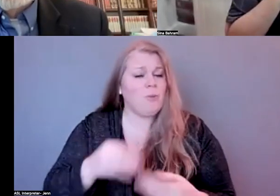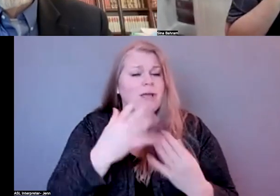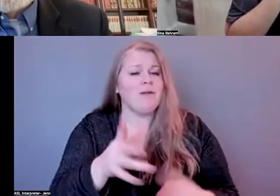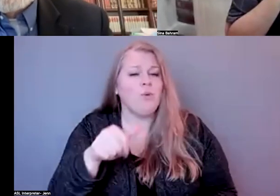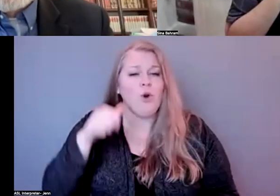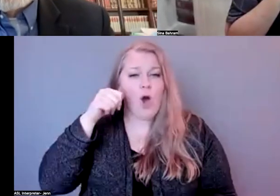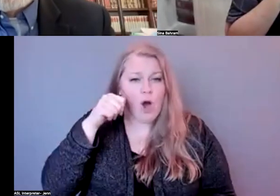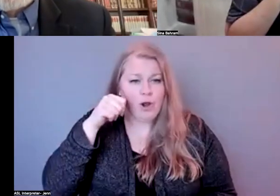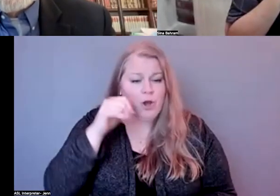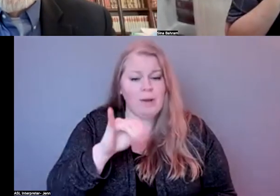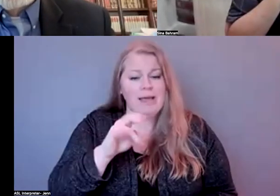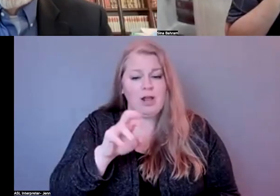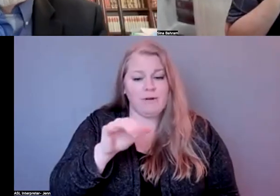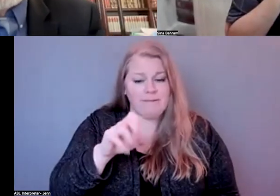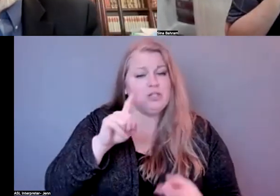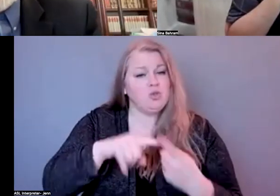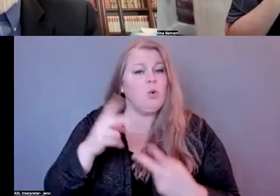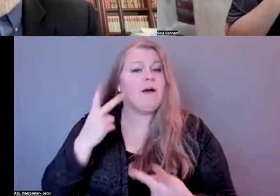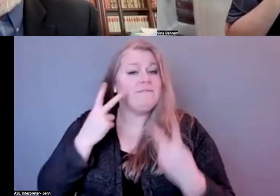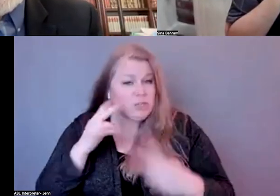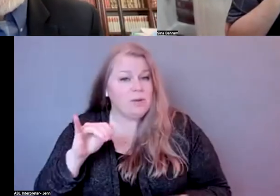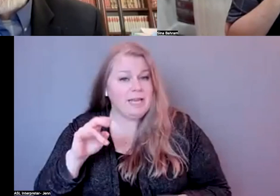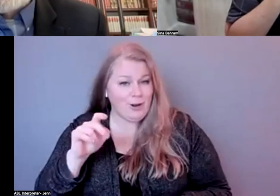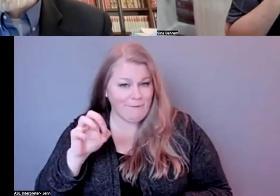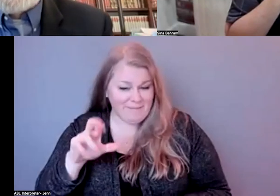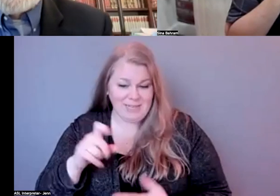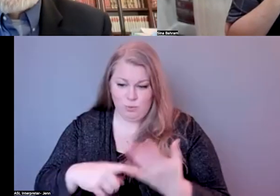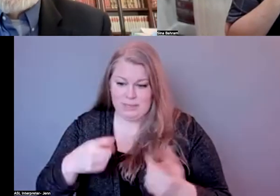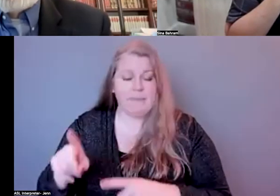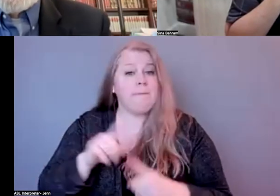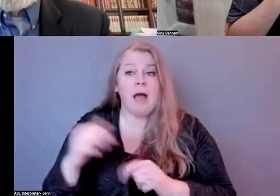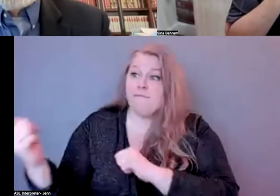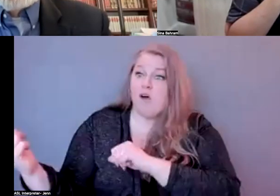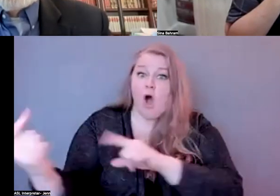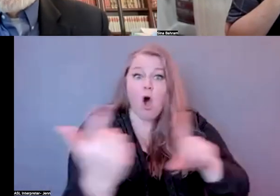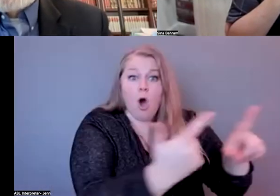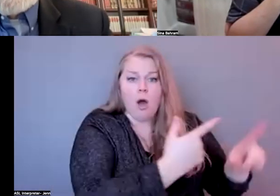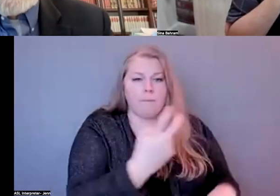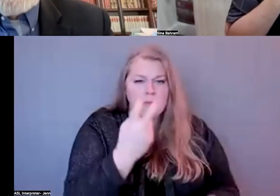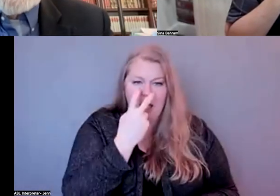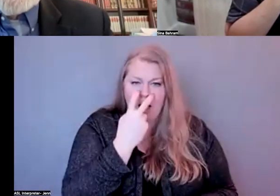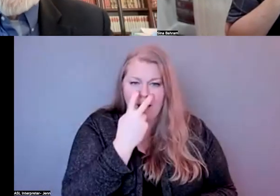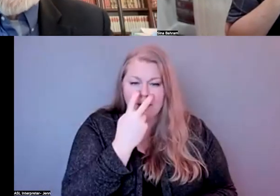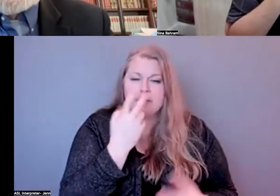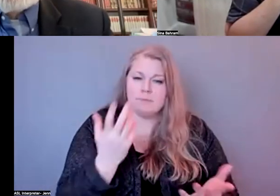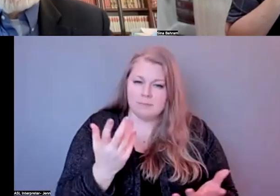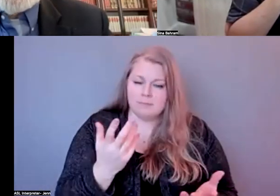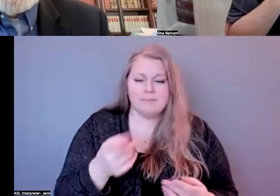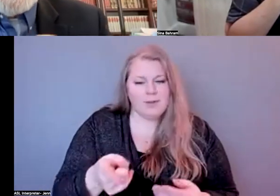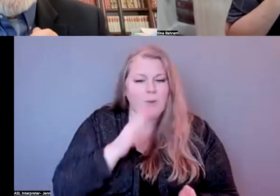interface to a visual interface to what it is that's trying to happen. But if everybody were blind, it would be a much better, much more